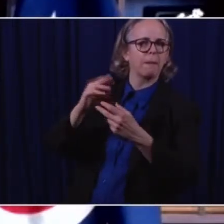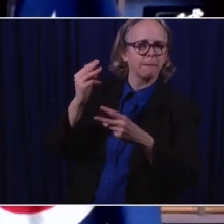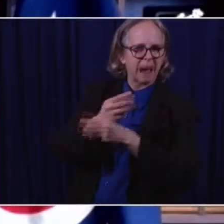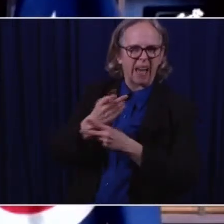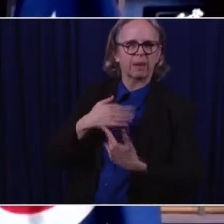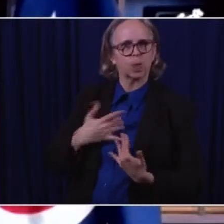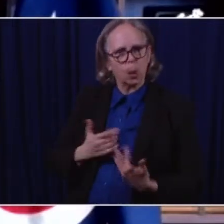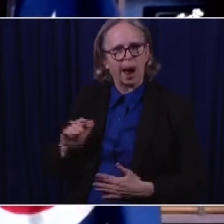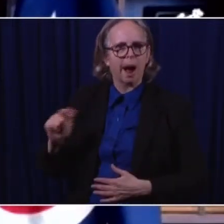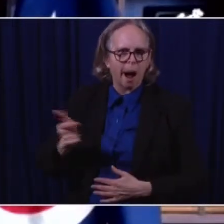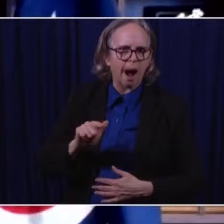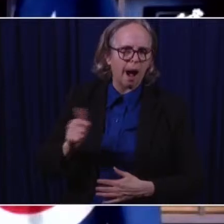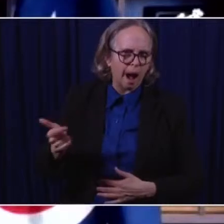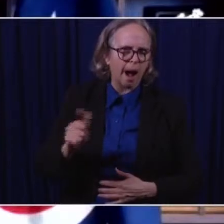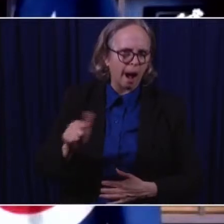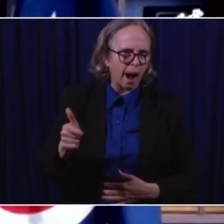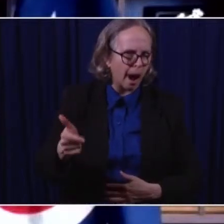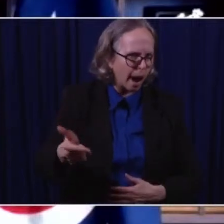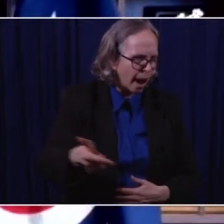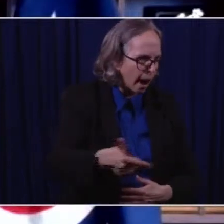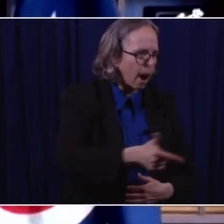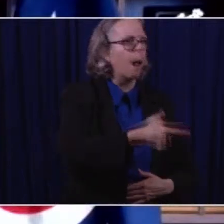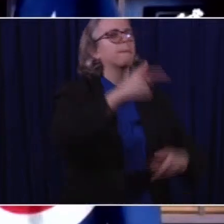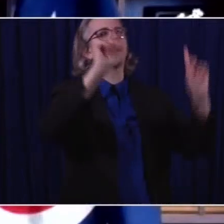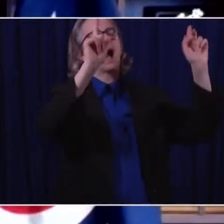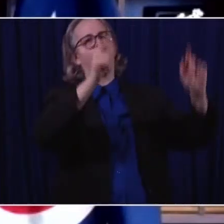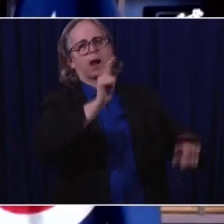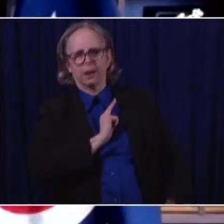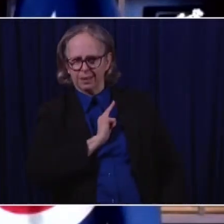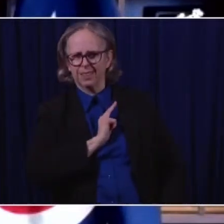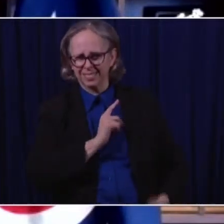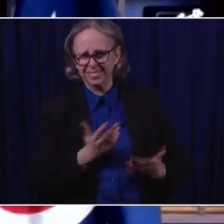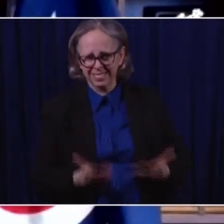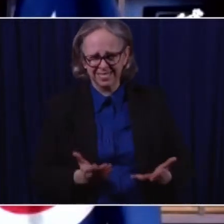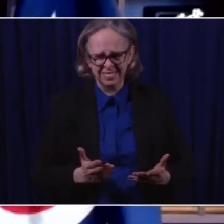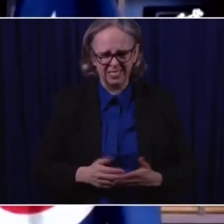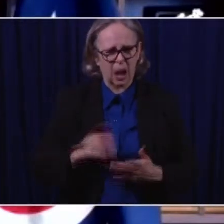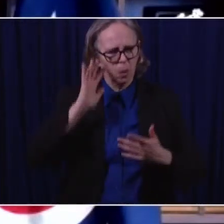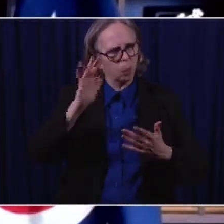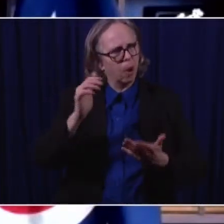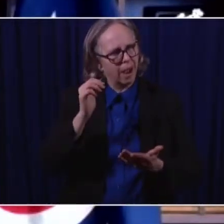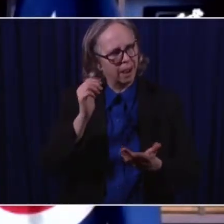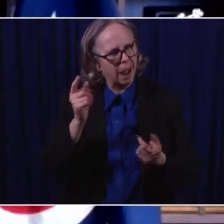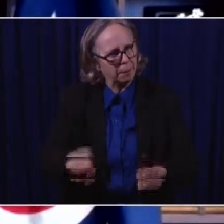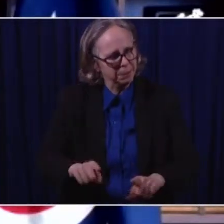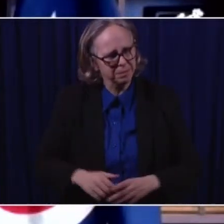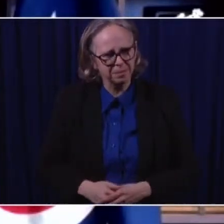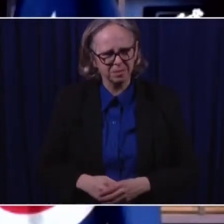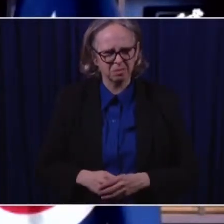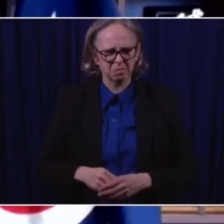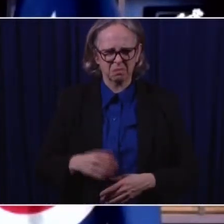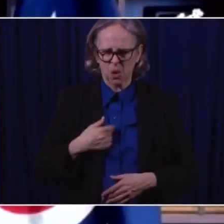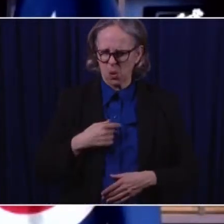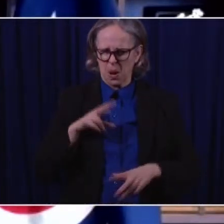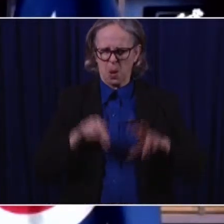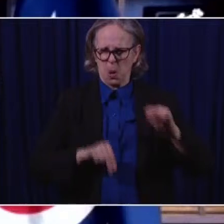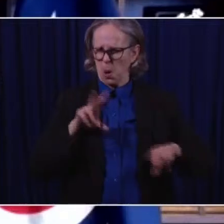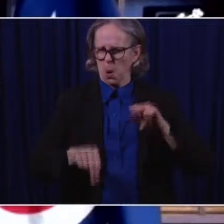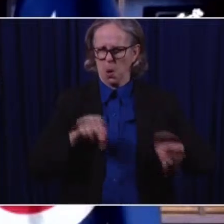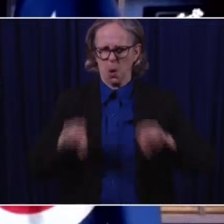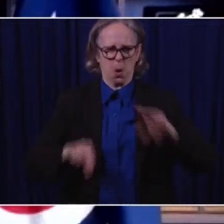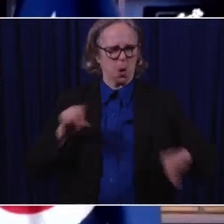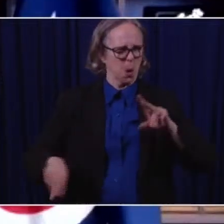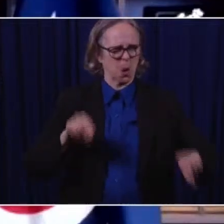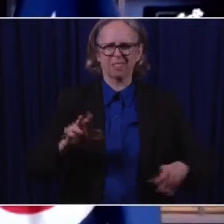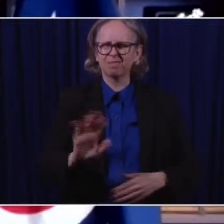respectful of the prioritization list. And it's not that we're denying anybody. It's just that it's a